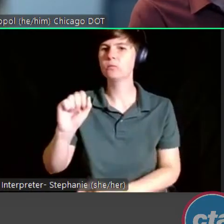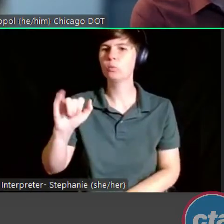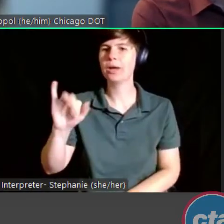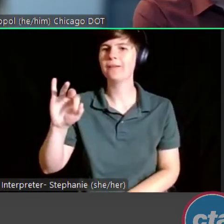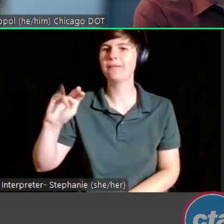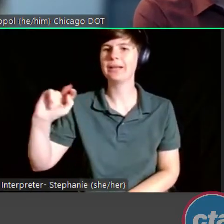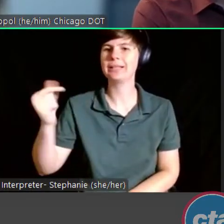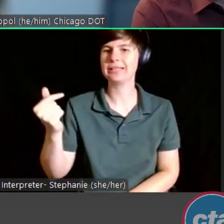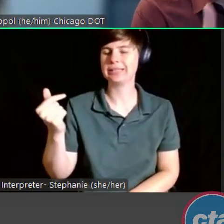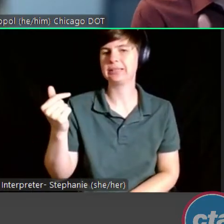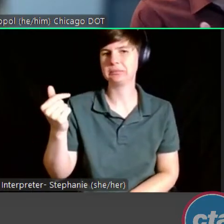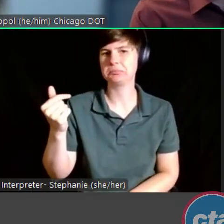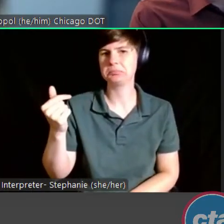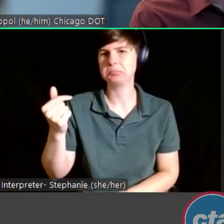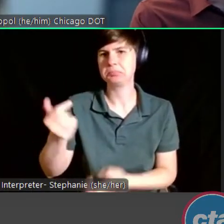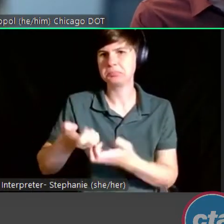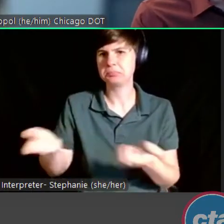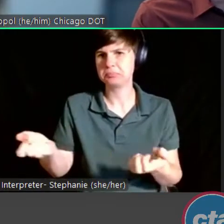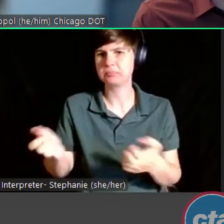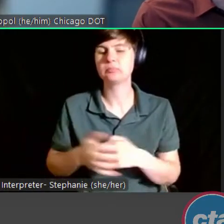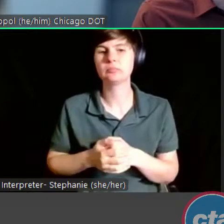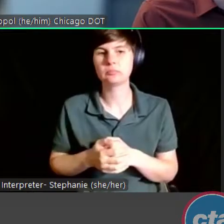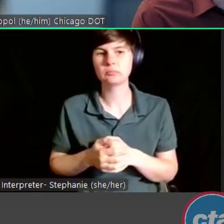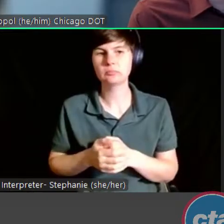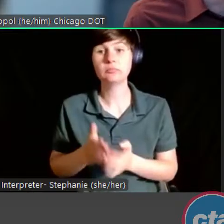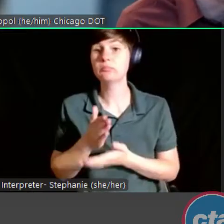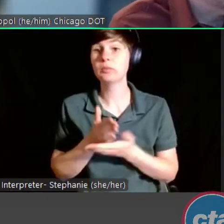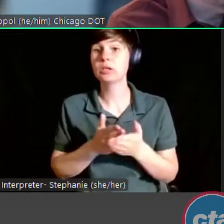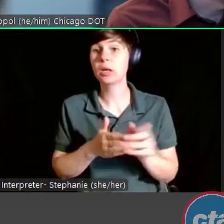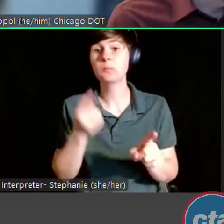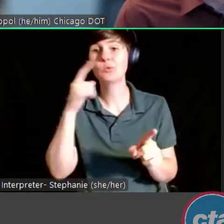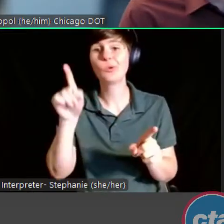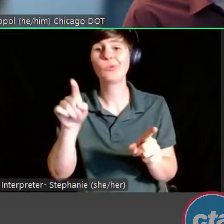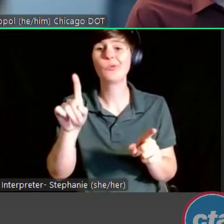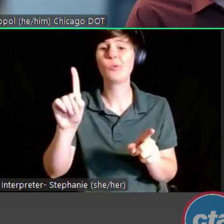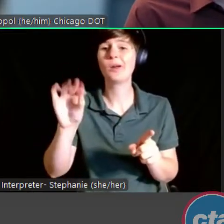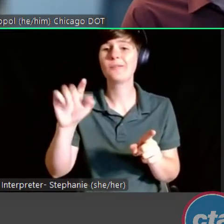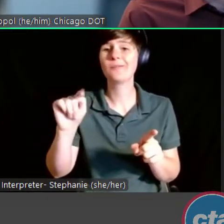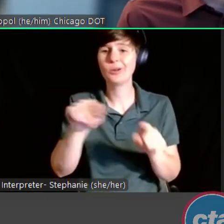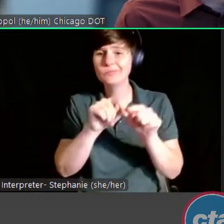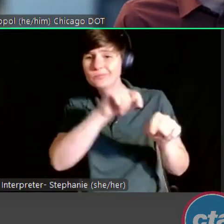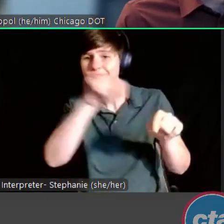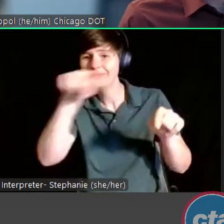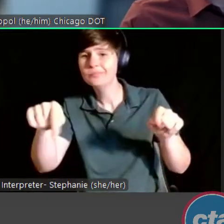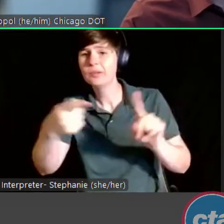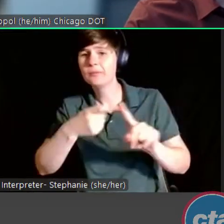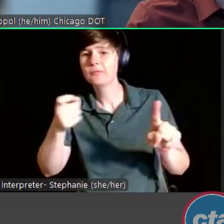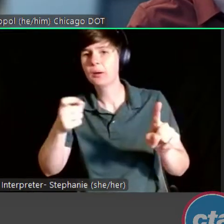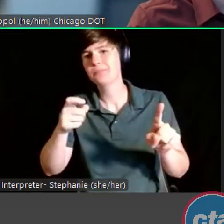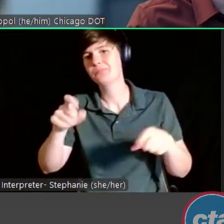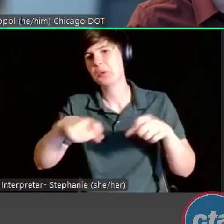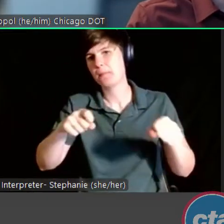we come across have them offset from the bike lane by 1 foot. And so that's kind of what's shown here.